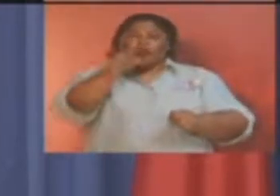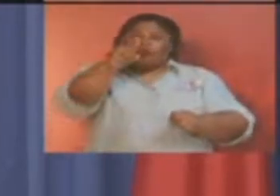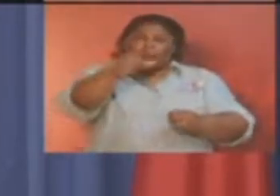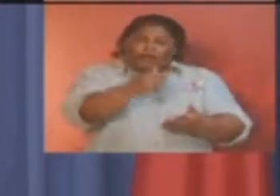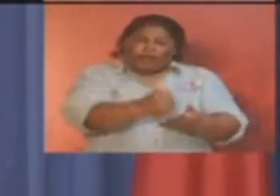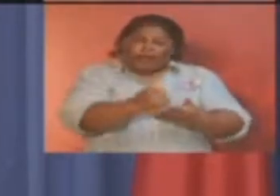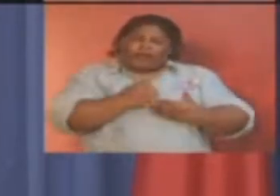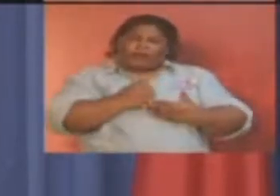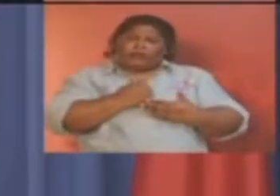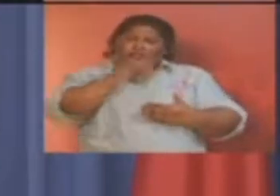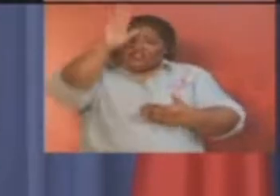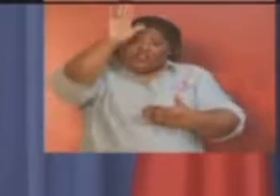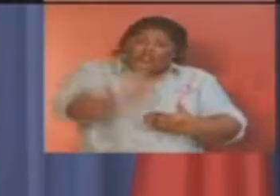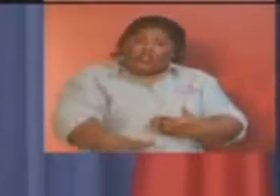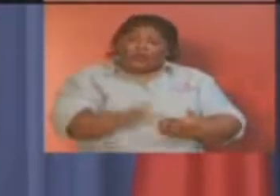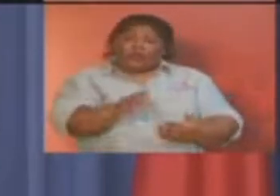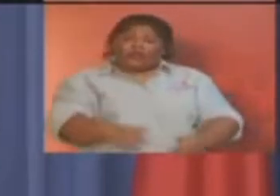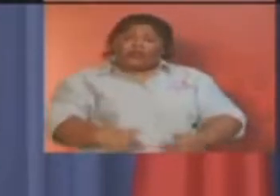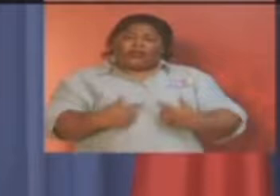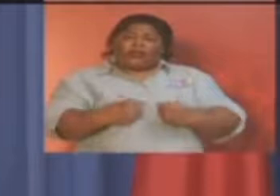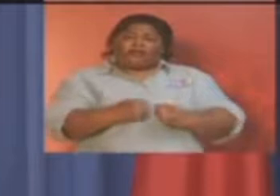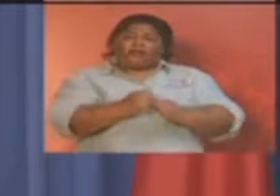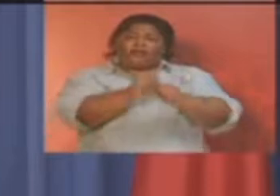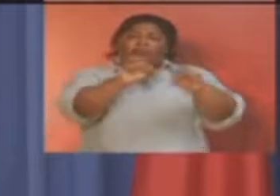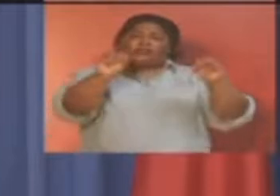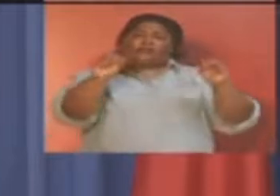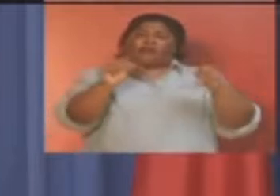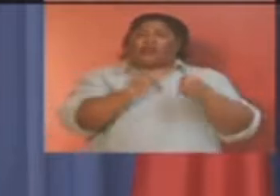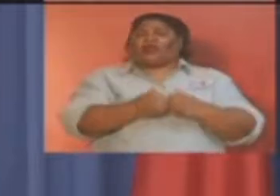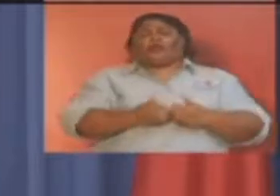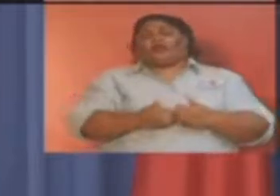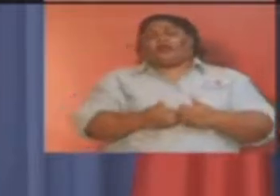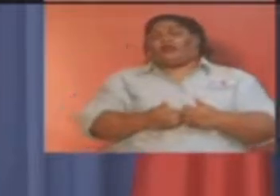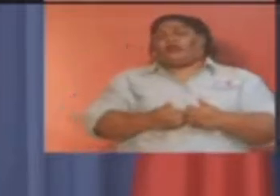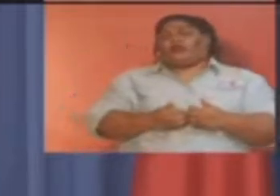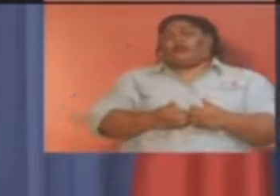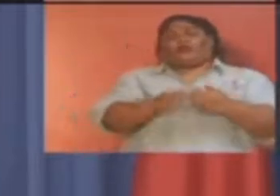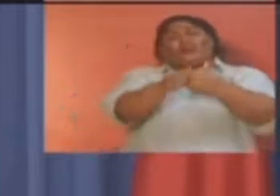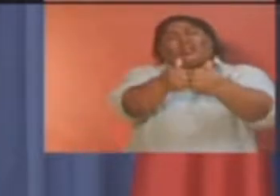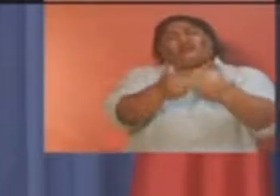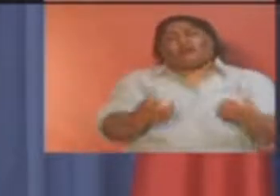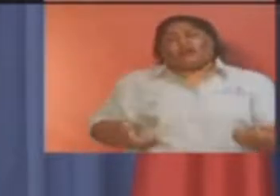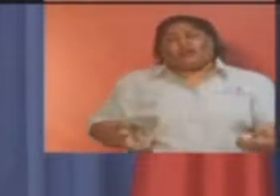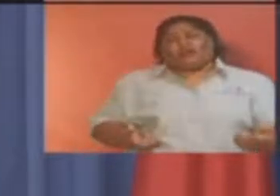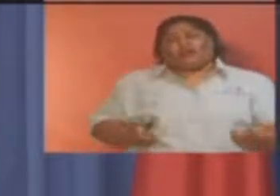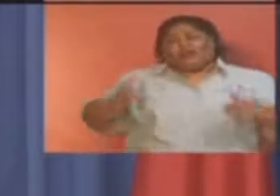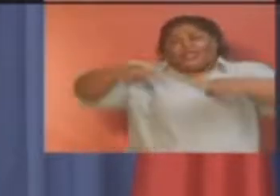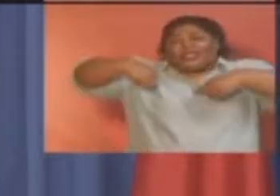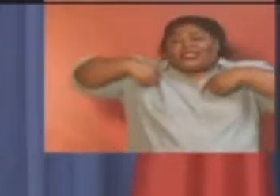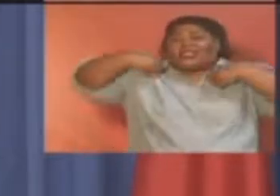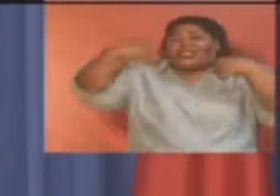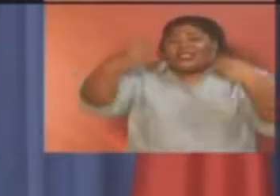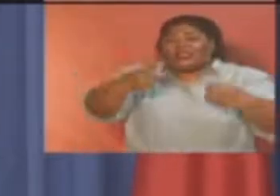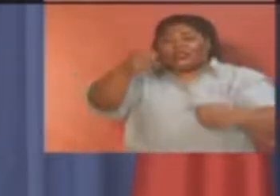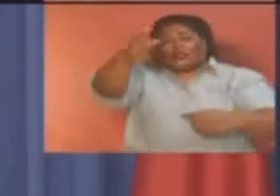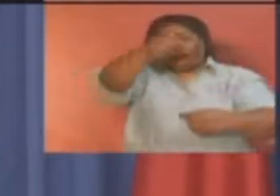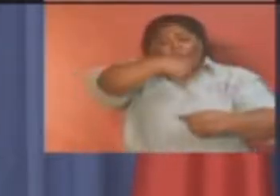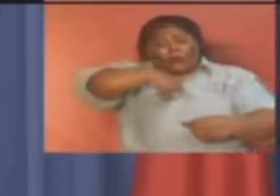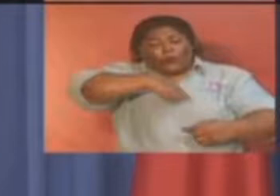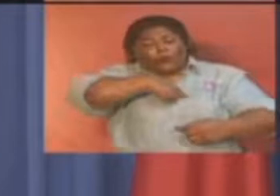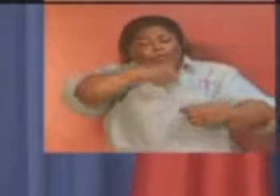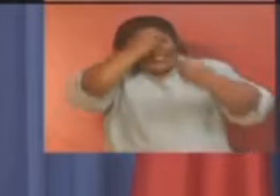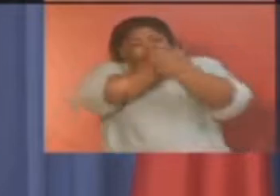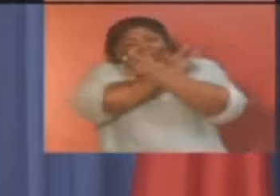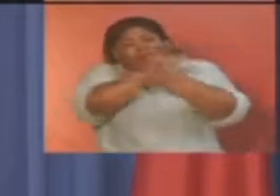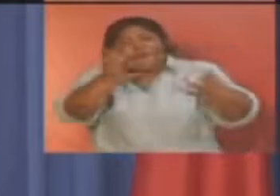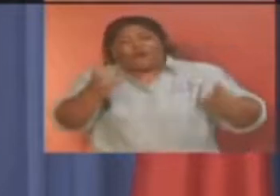by doing simple measures which we have been trying to enforce, but now we are saying